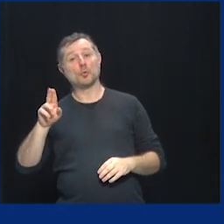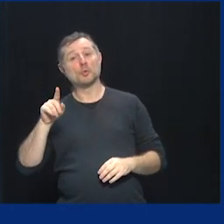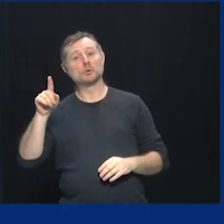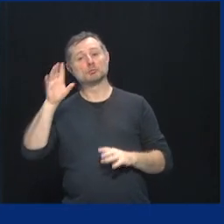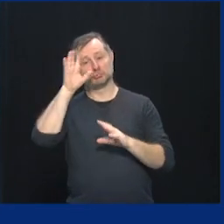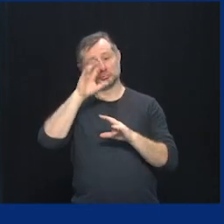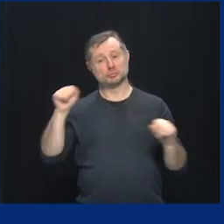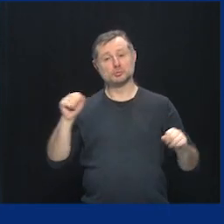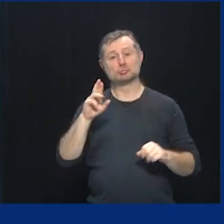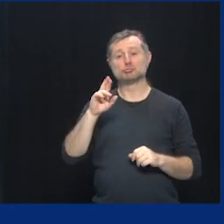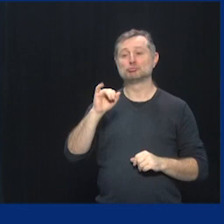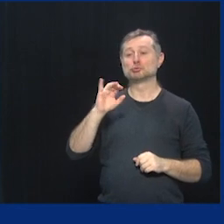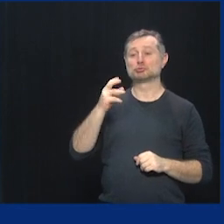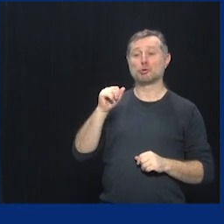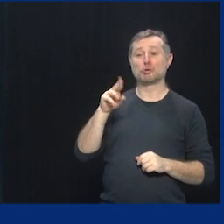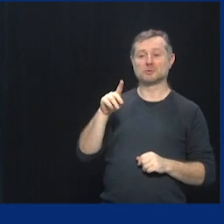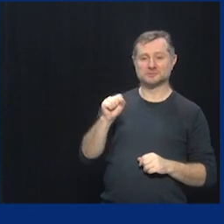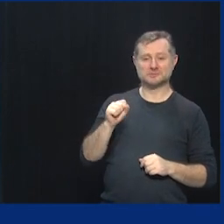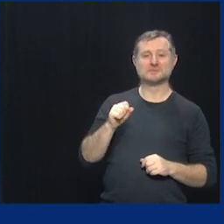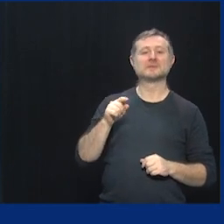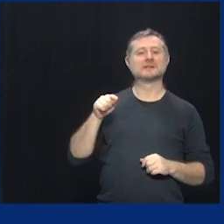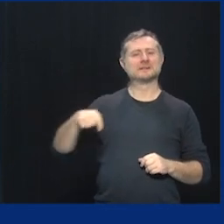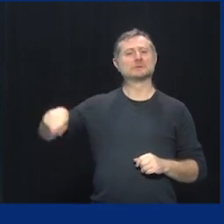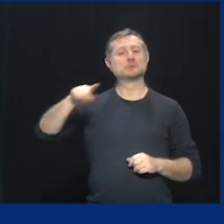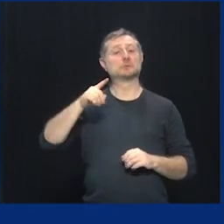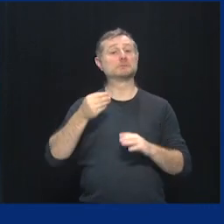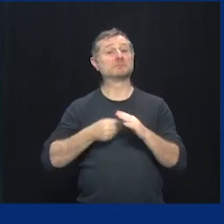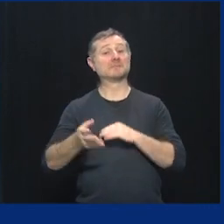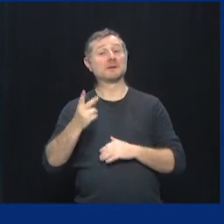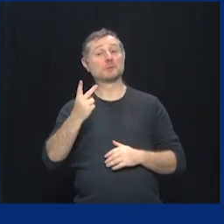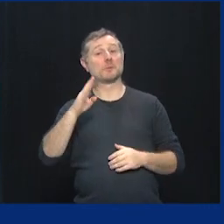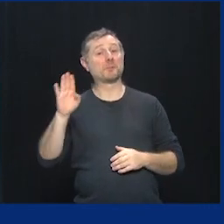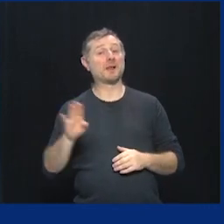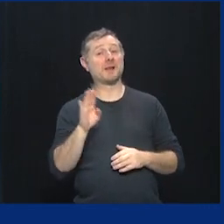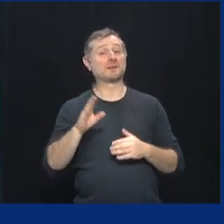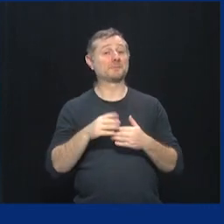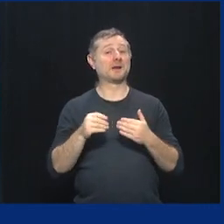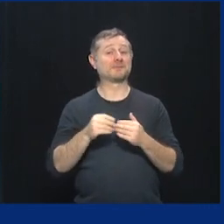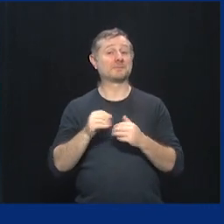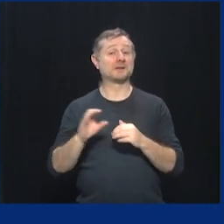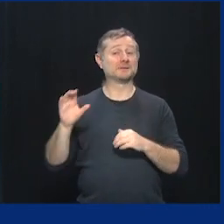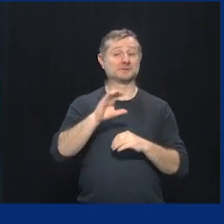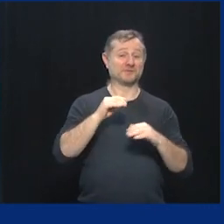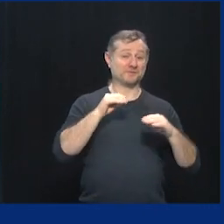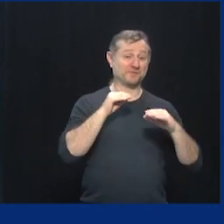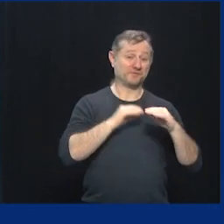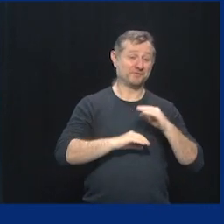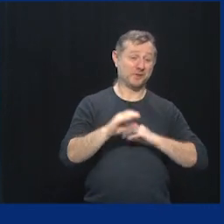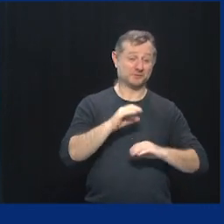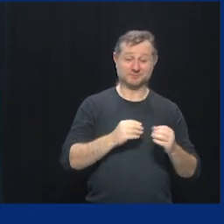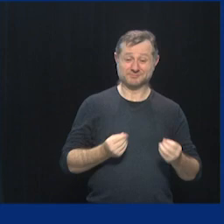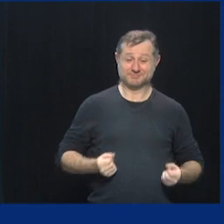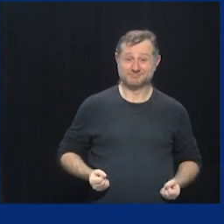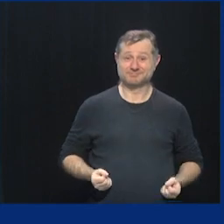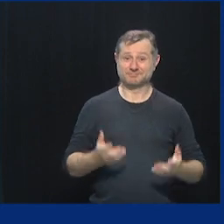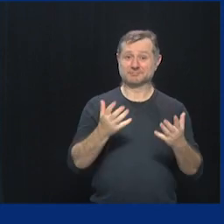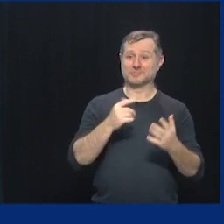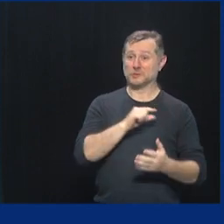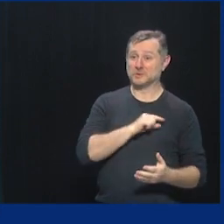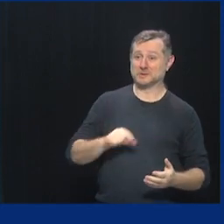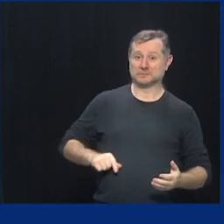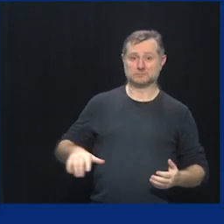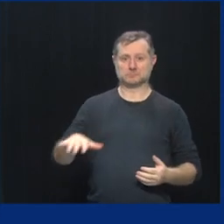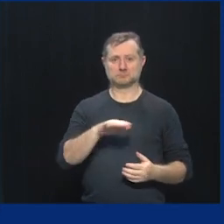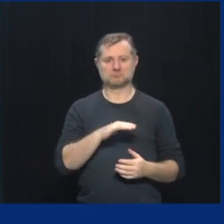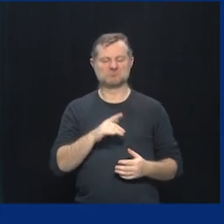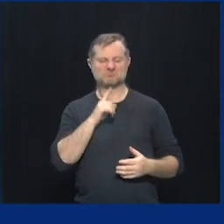the $2 billion in infrastructure that was spent, in nearly half the city's infrastructure budget, spent here in Southeast Queens, the